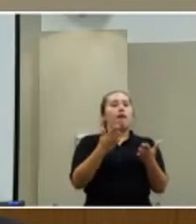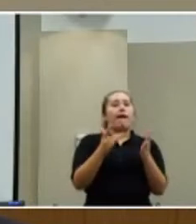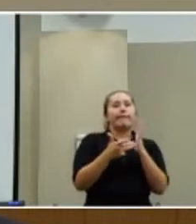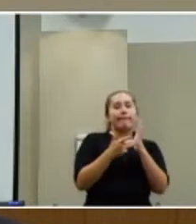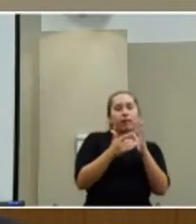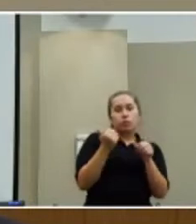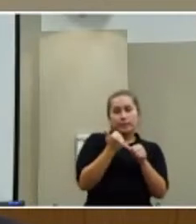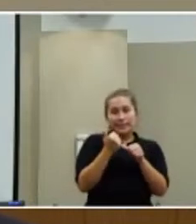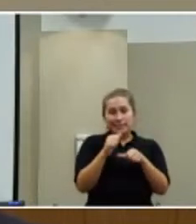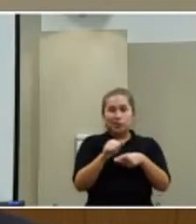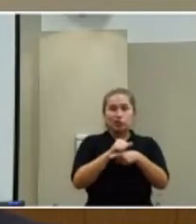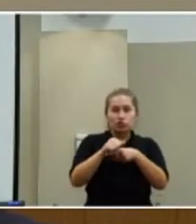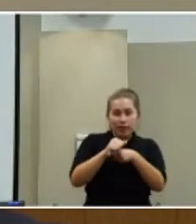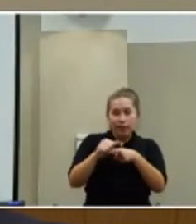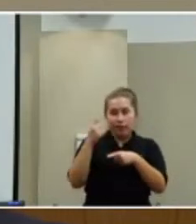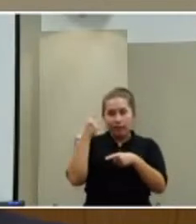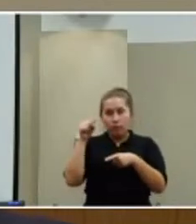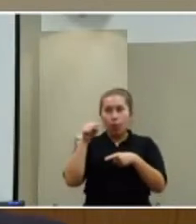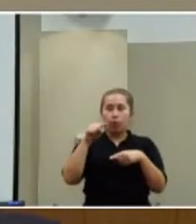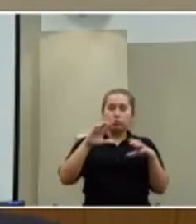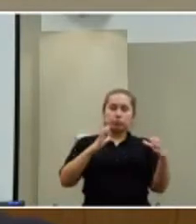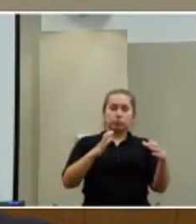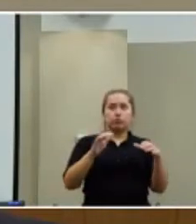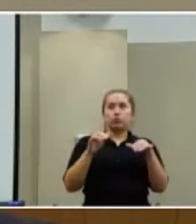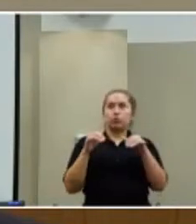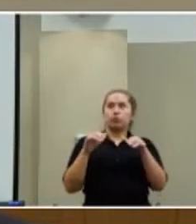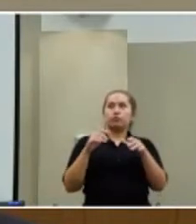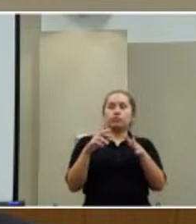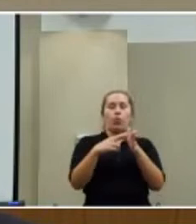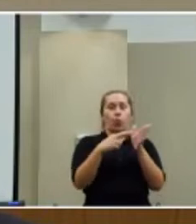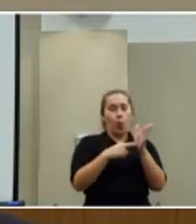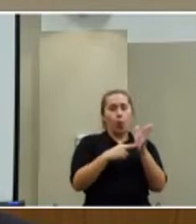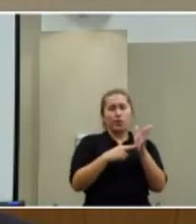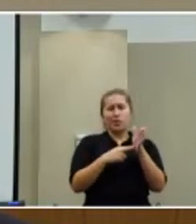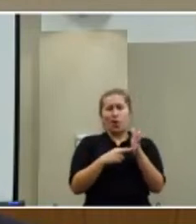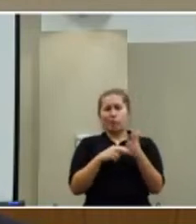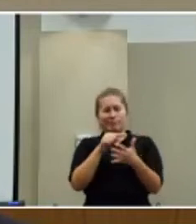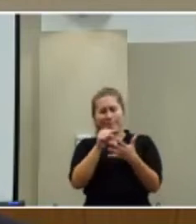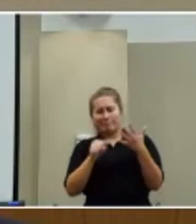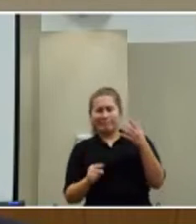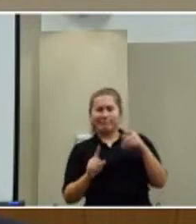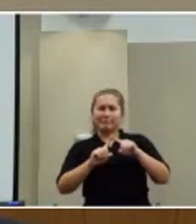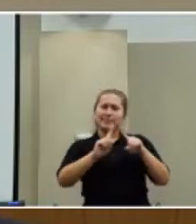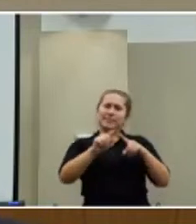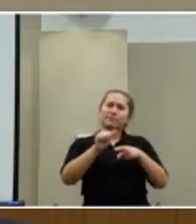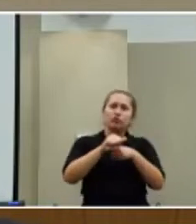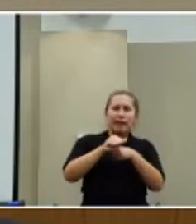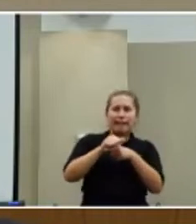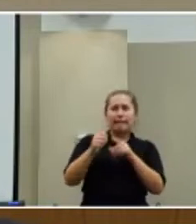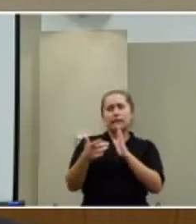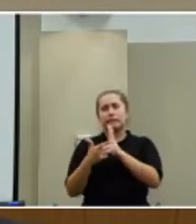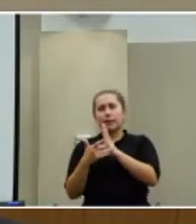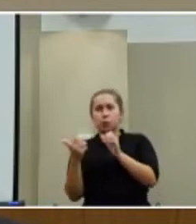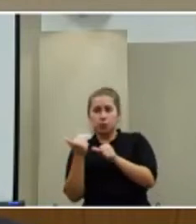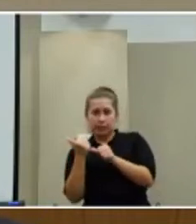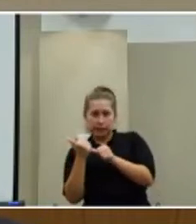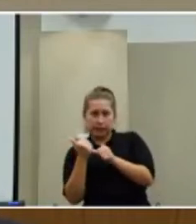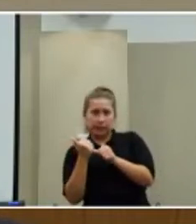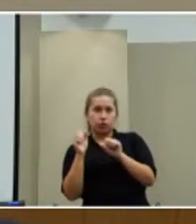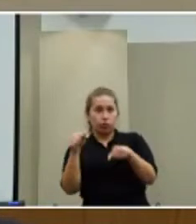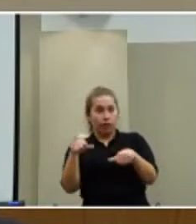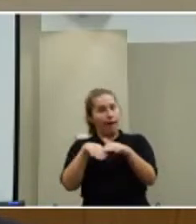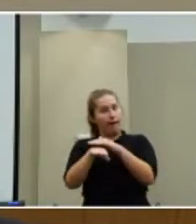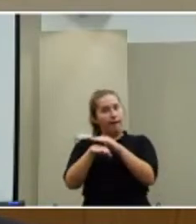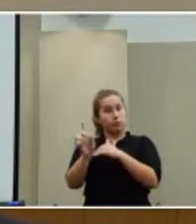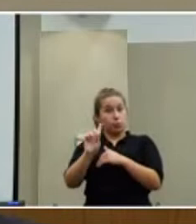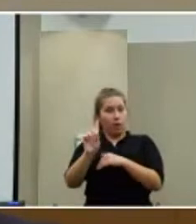and training for all those regulations we develop. So all those trainings and technical assistance, you can access that